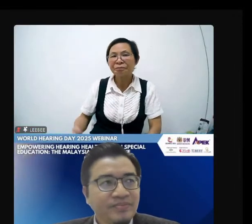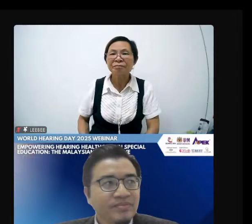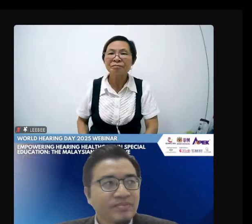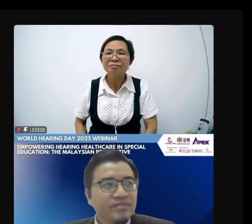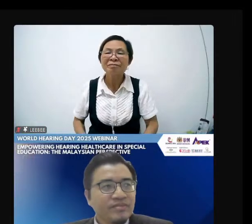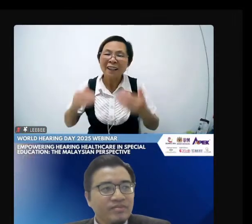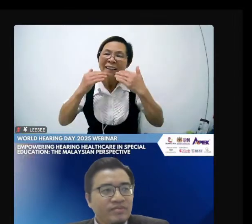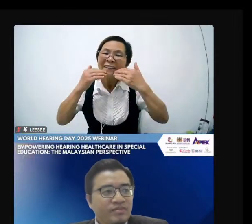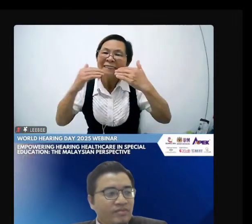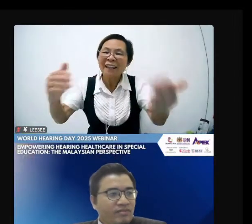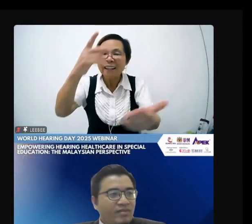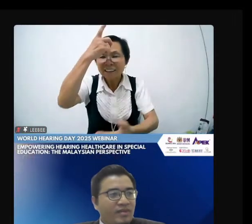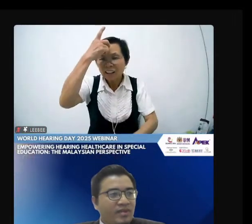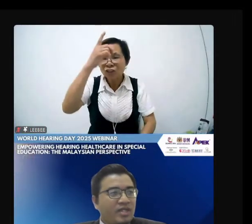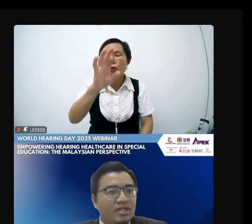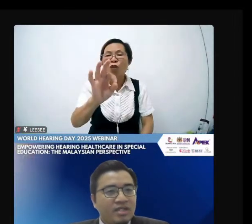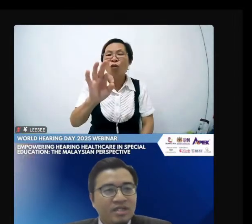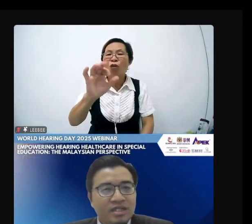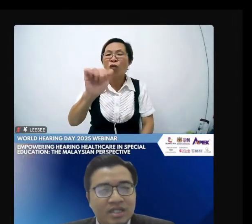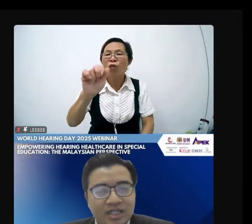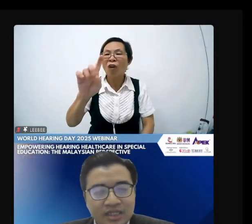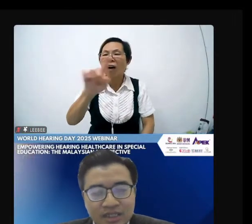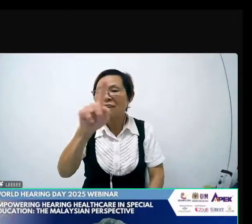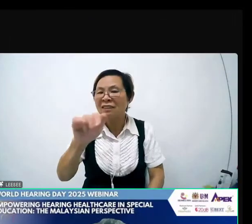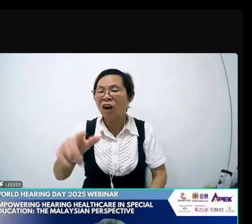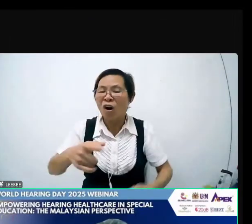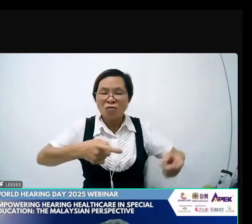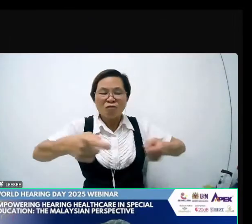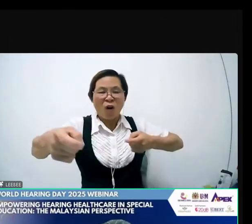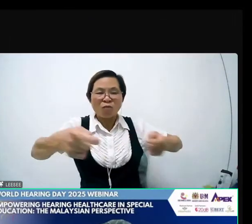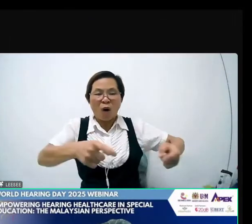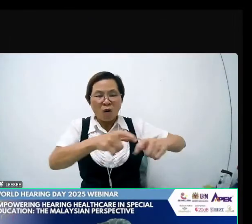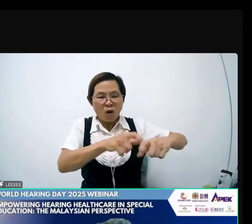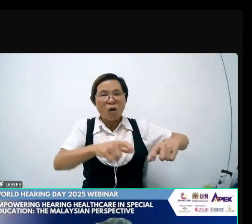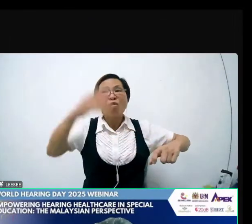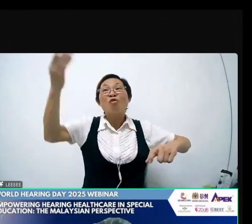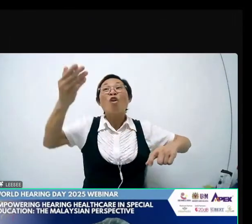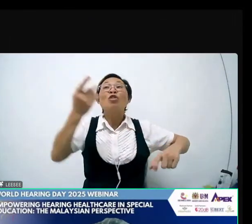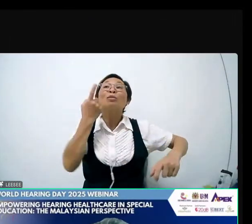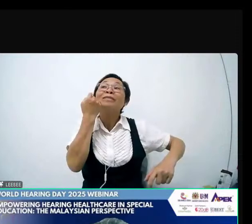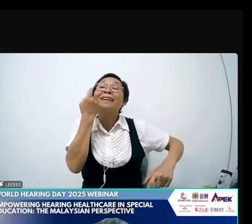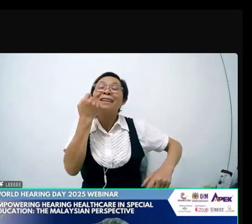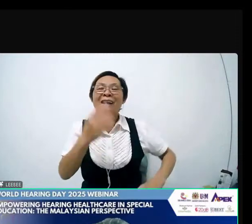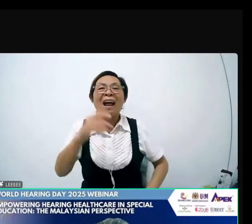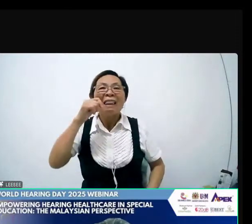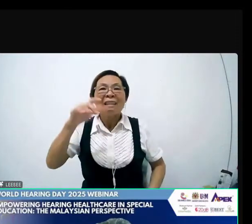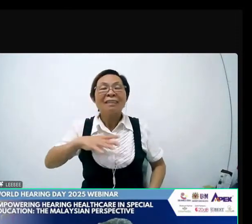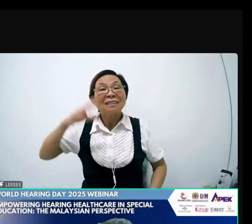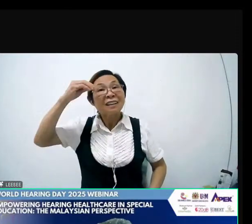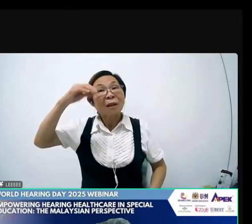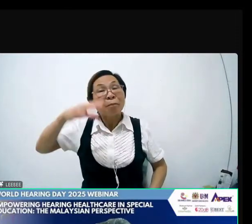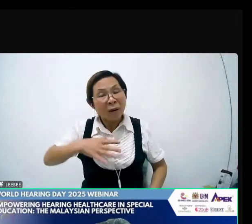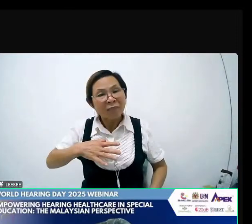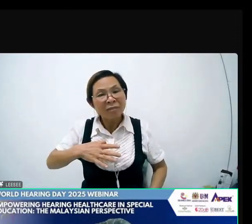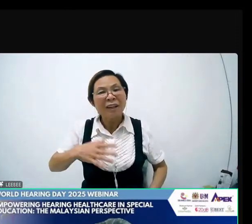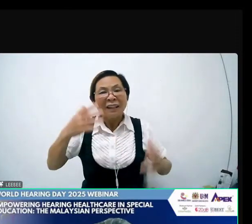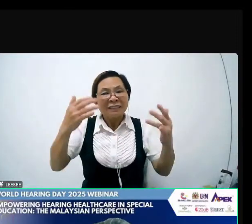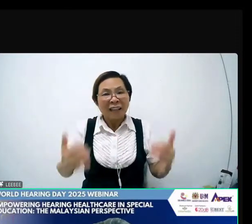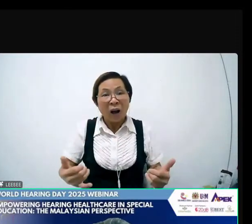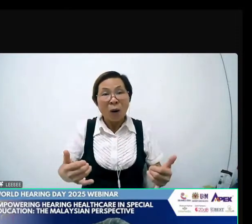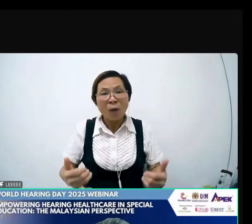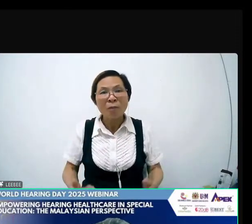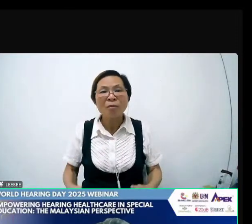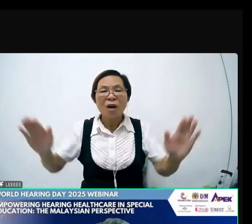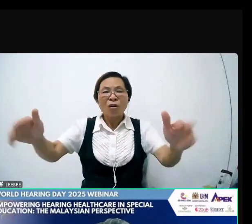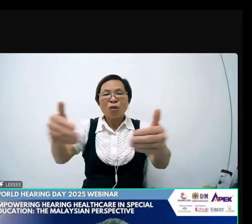Thank you, Dr. Fazil, for moderating our forum session just now. Ladies and gentlemen, let us now listen to the